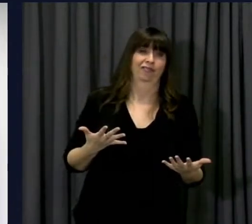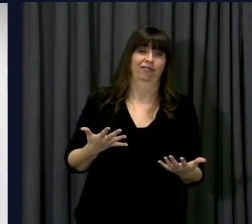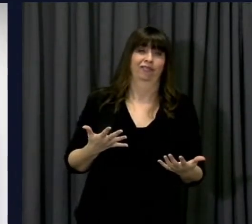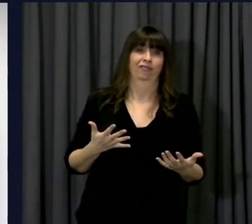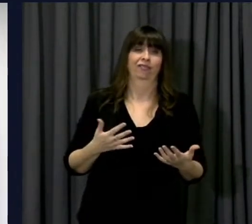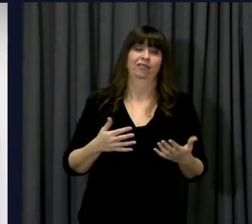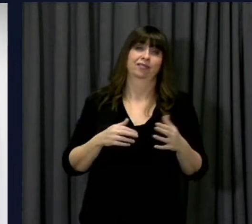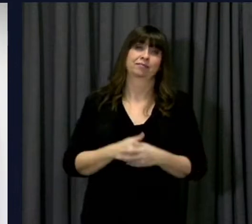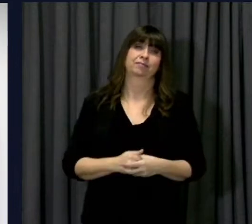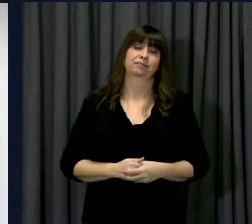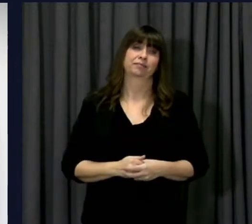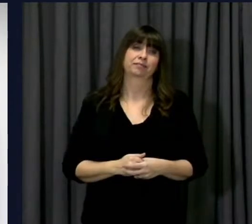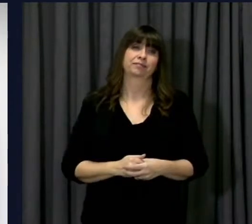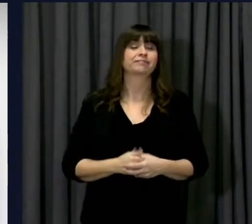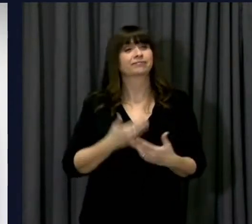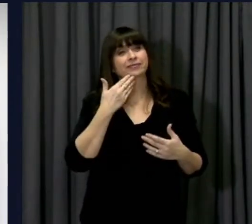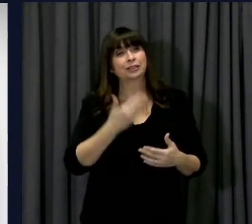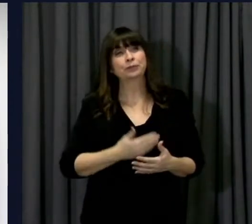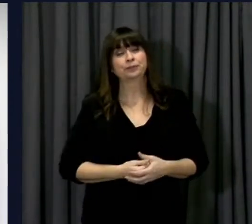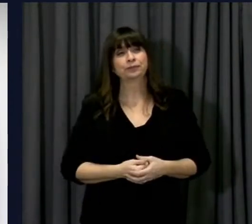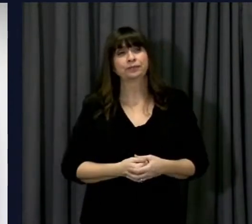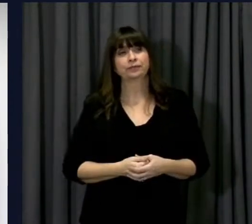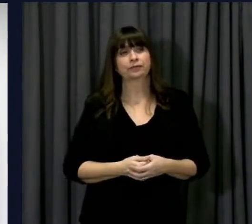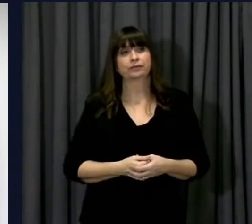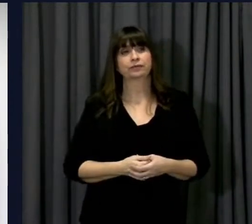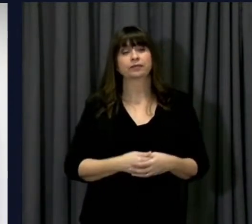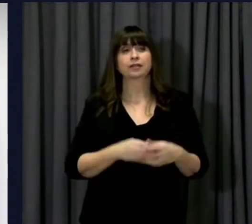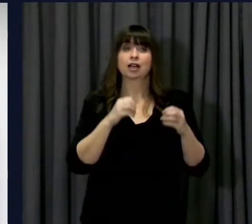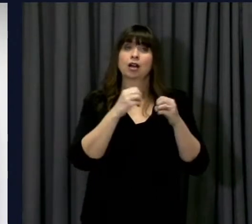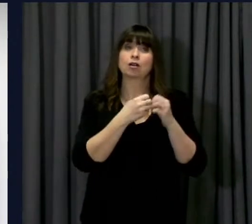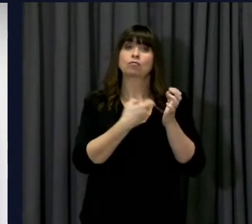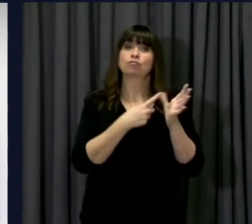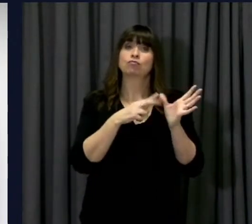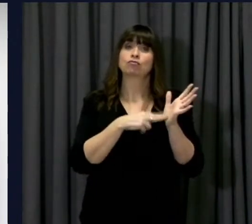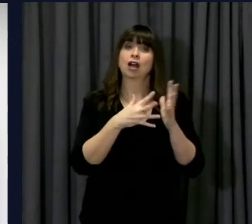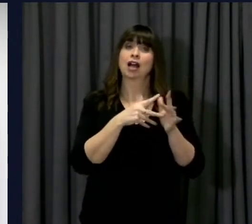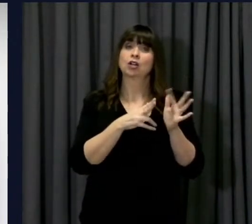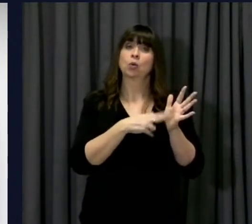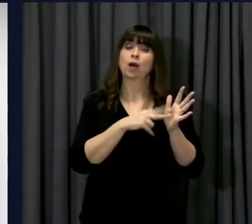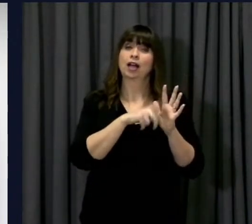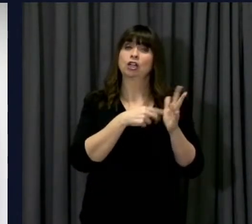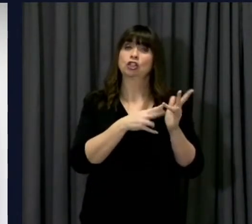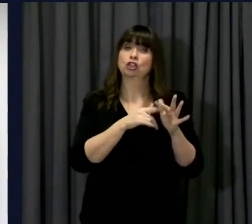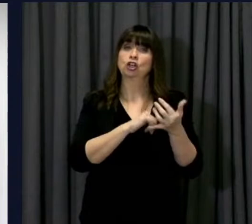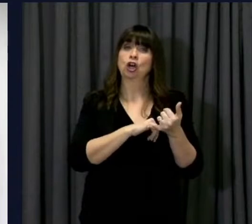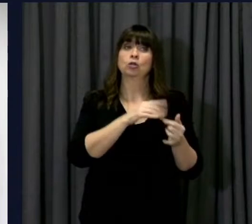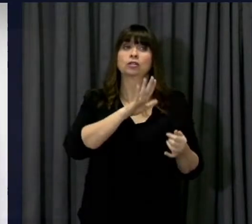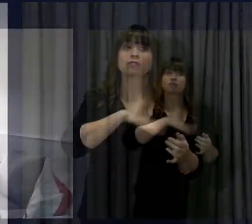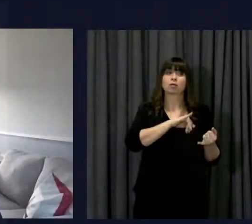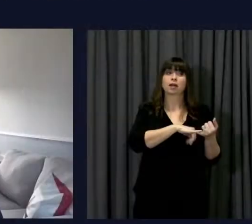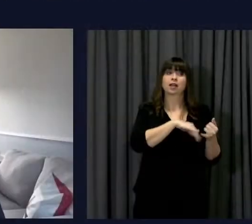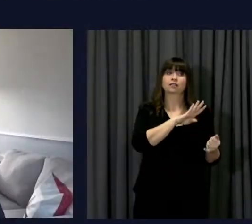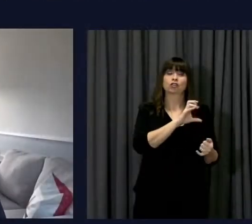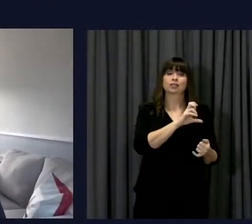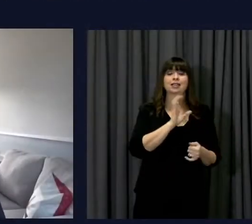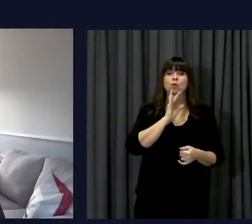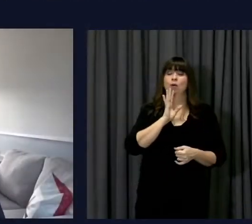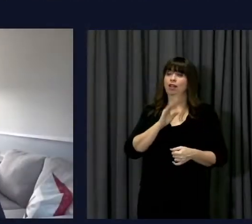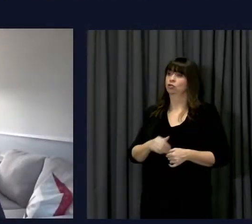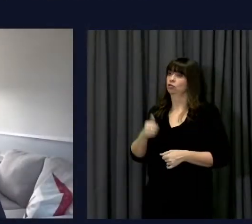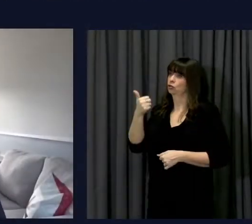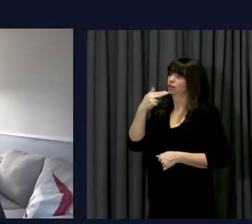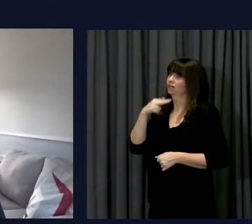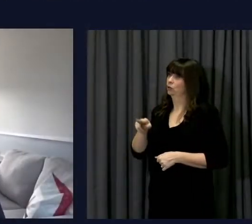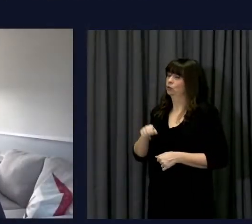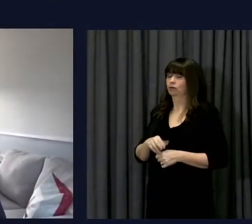throughout the pandemic. Thank you, Dan. Now got Branwen Jones from S4C. Prynhawn da, Gweinidog.